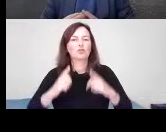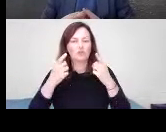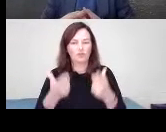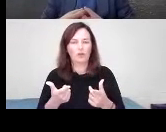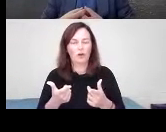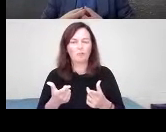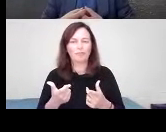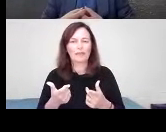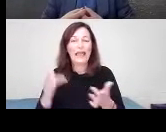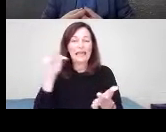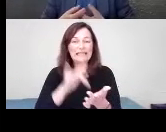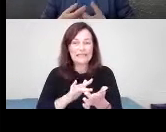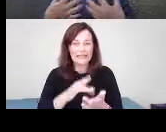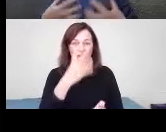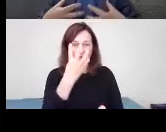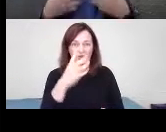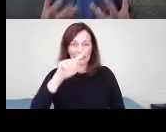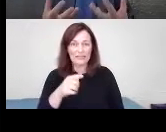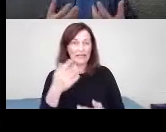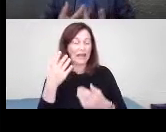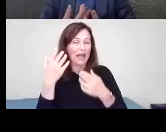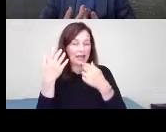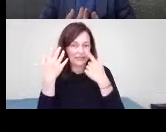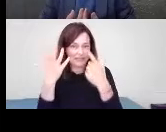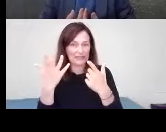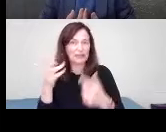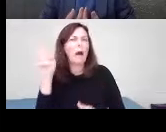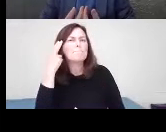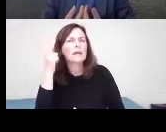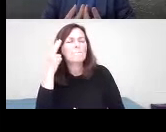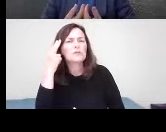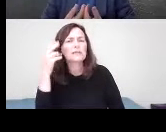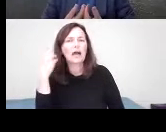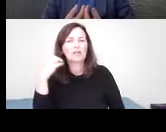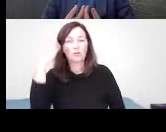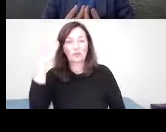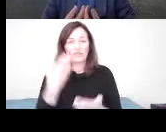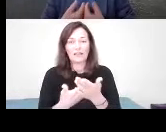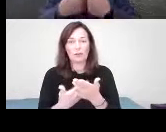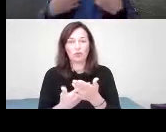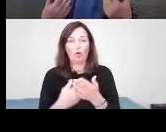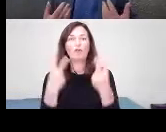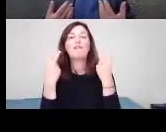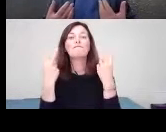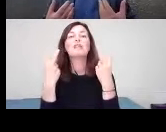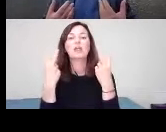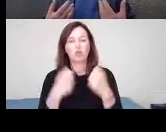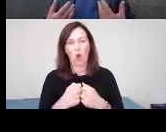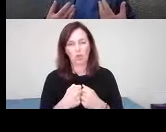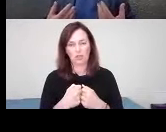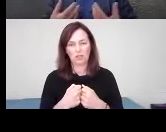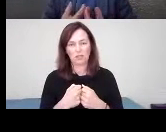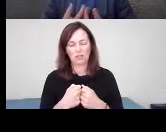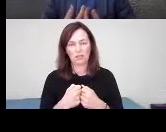educations. But whole point is really that we are starting from that point of view that we all are learners. None of us are not ready